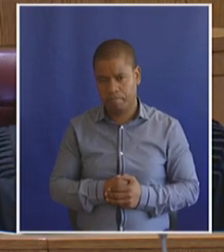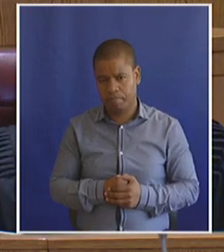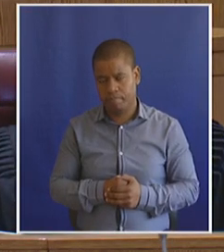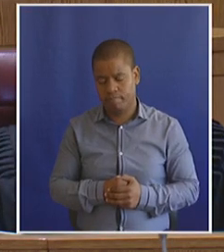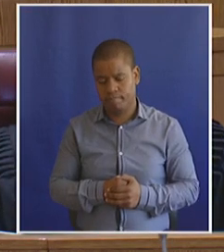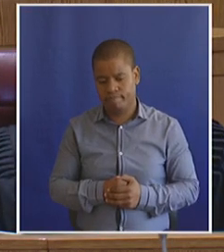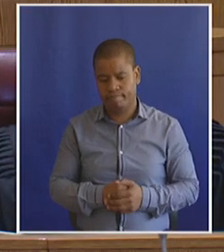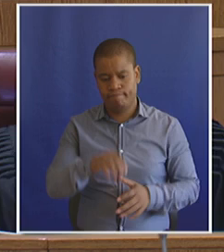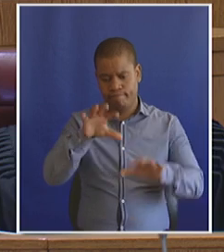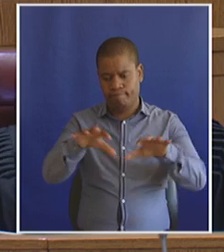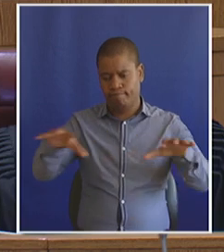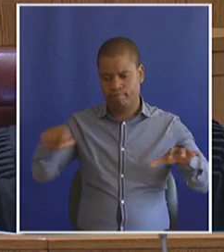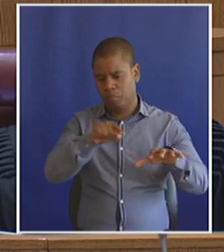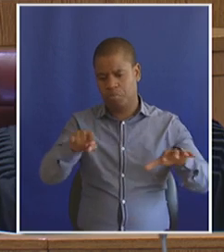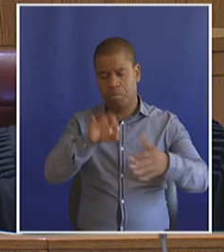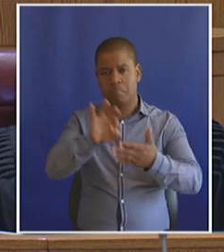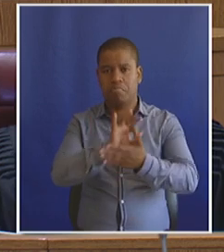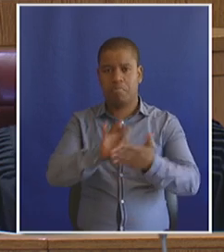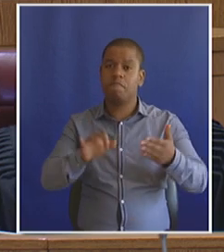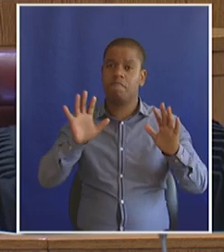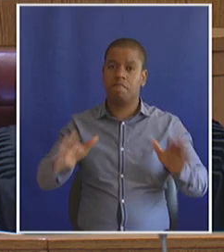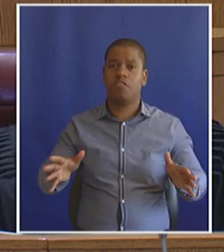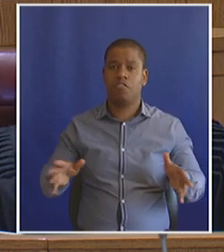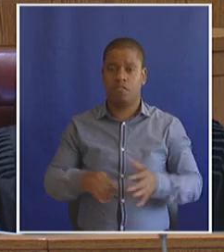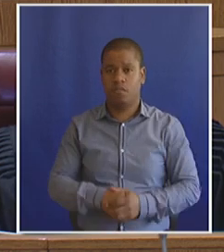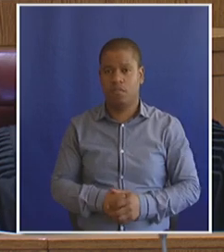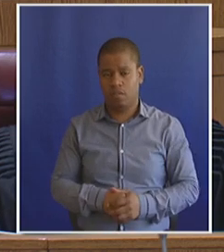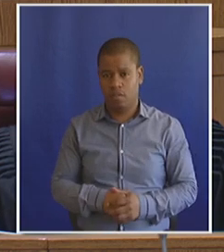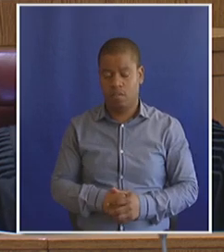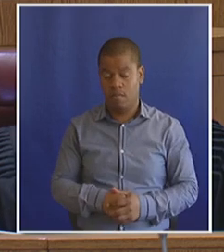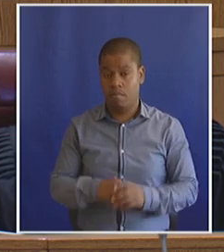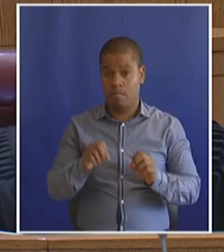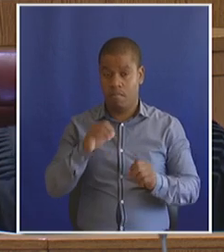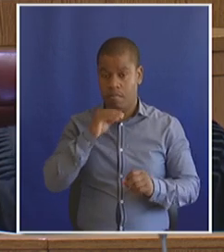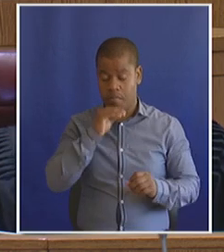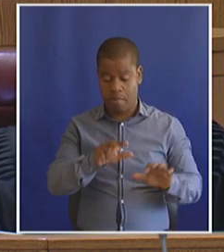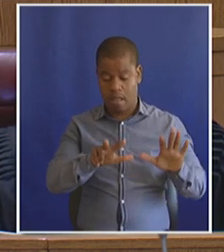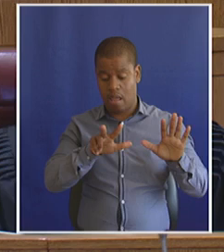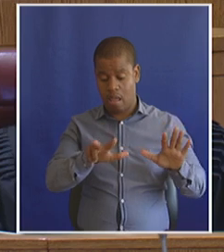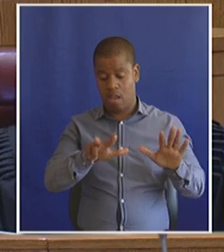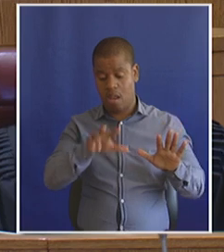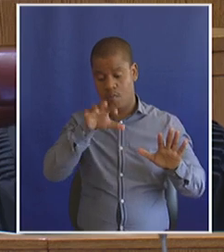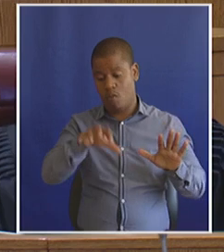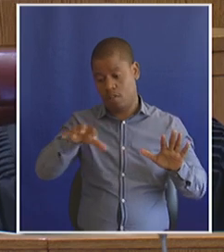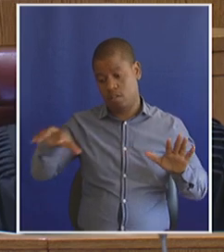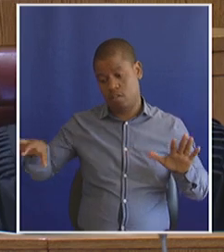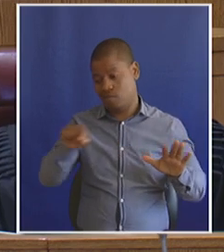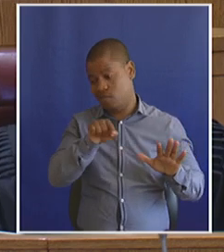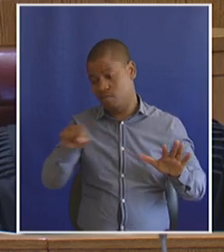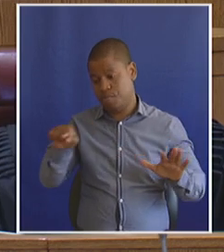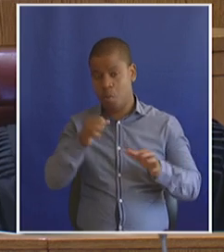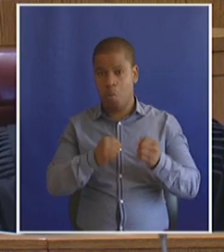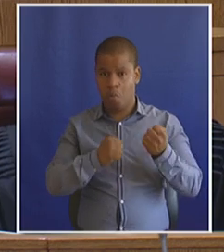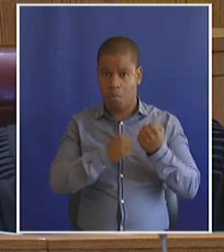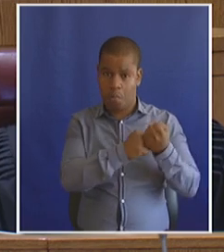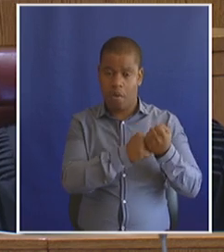All the heads of delegation voted. So we have 8 provinces that voted